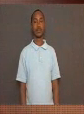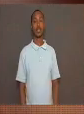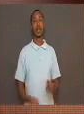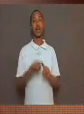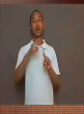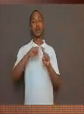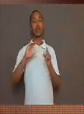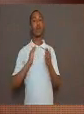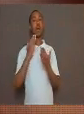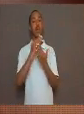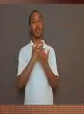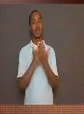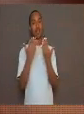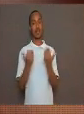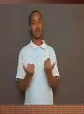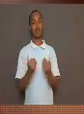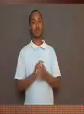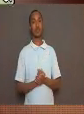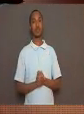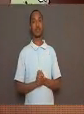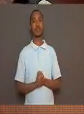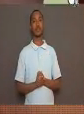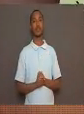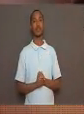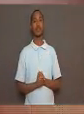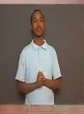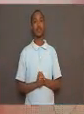Let's get back to our lesson.